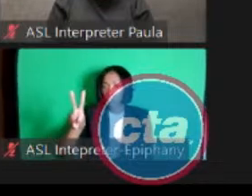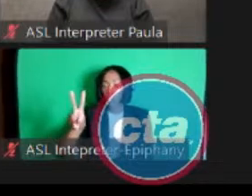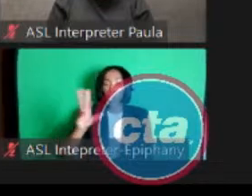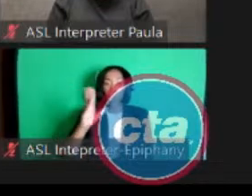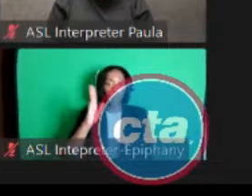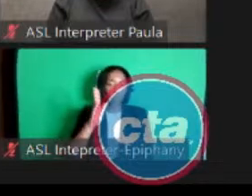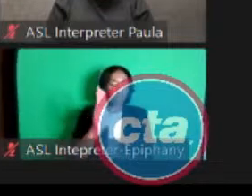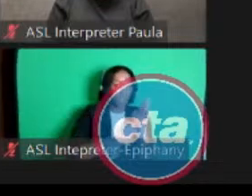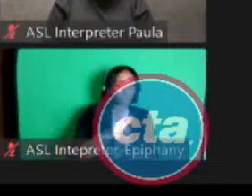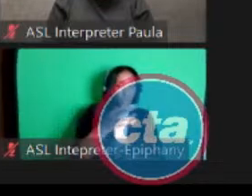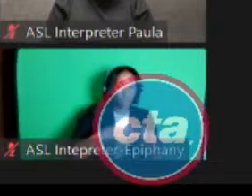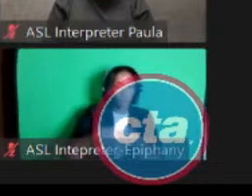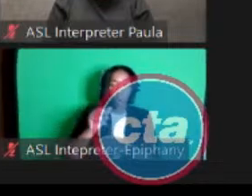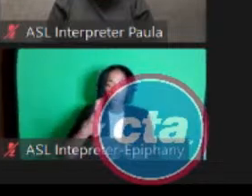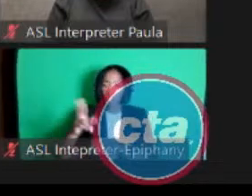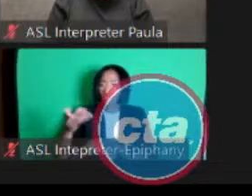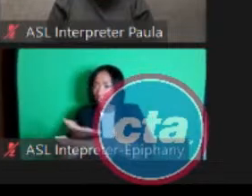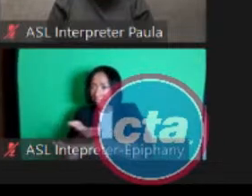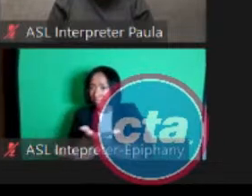replaced or rehabilitated.